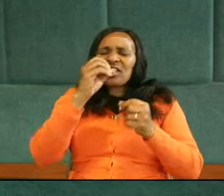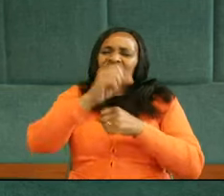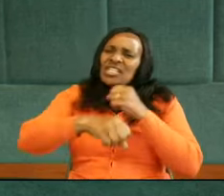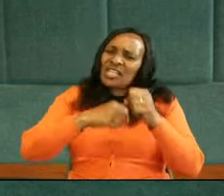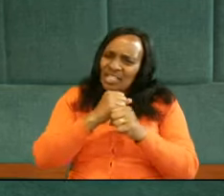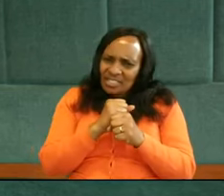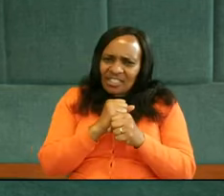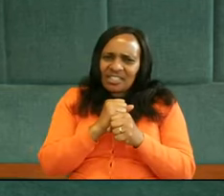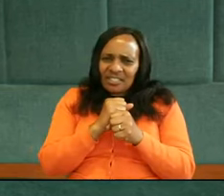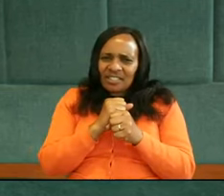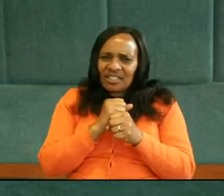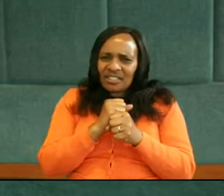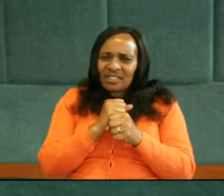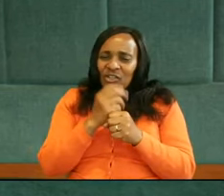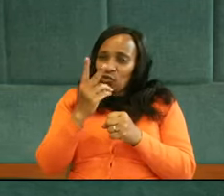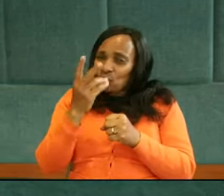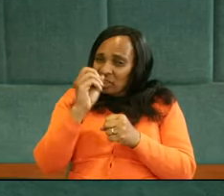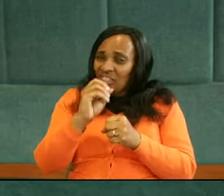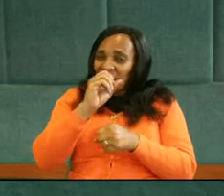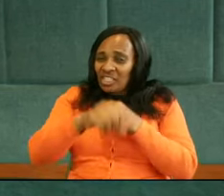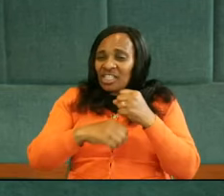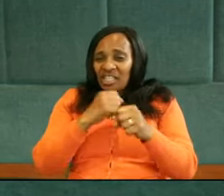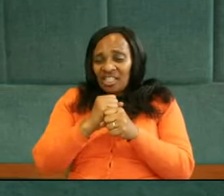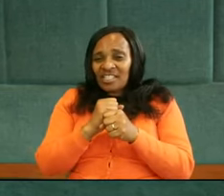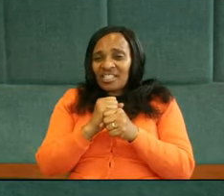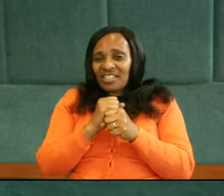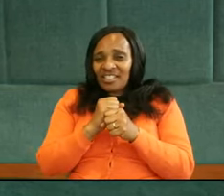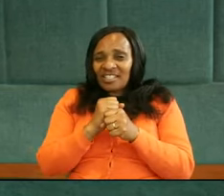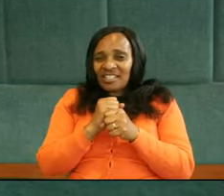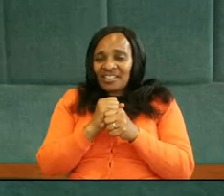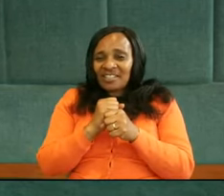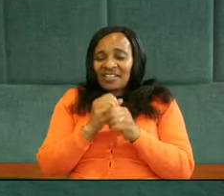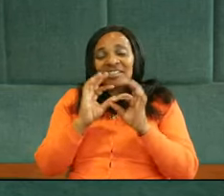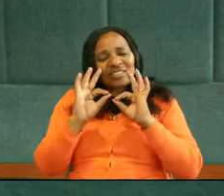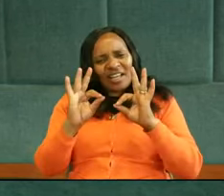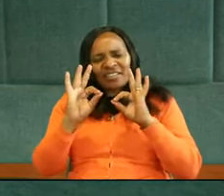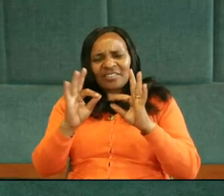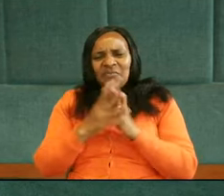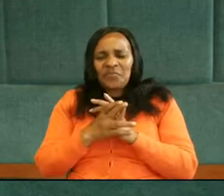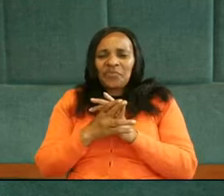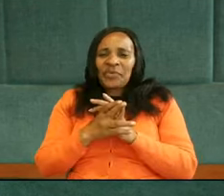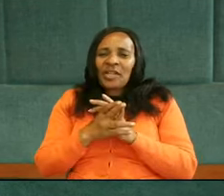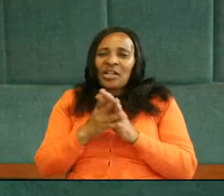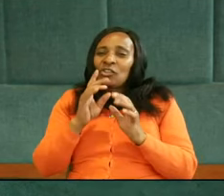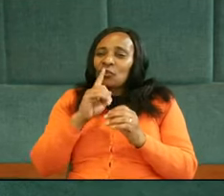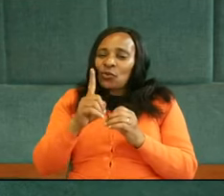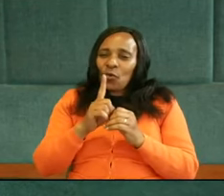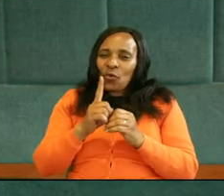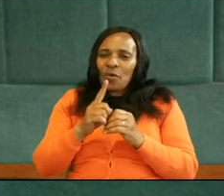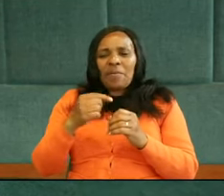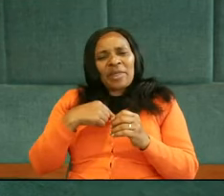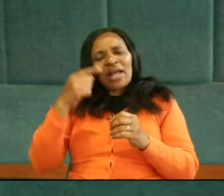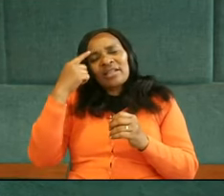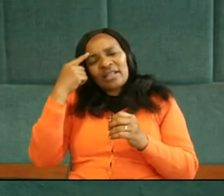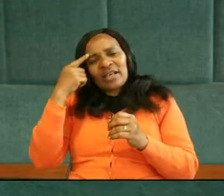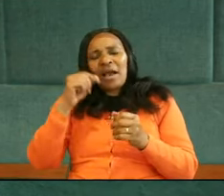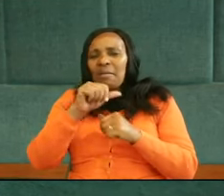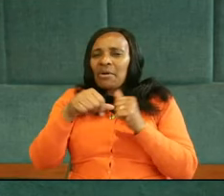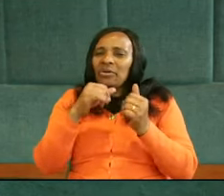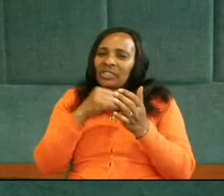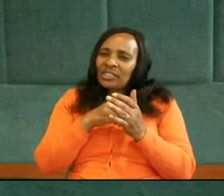that. 20 years. That's a lot older than some of us, eh? Exactly. So I was just thinking about